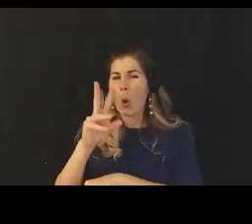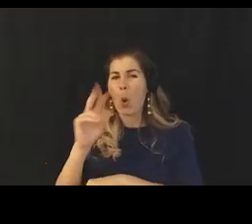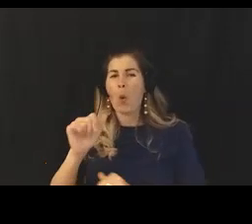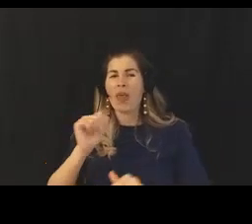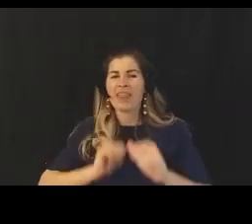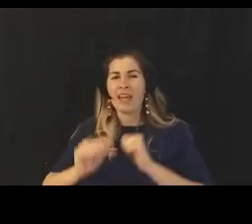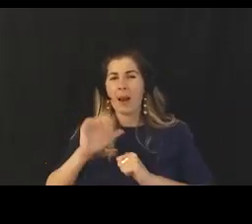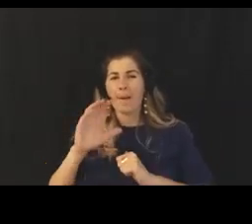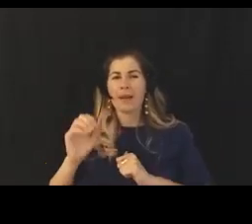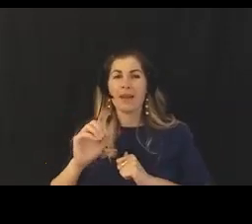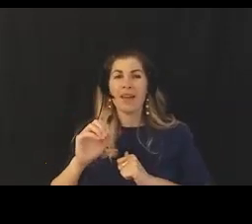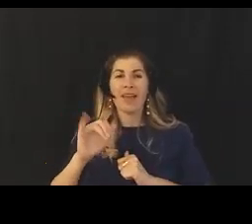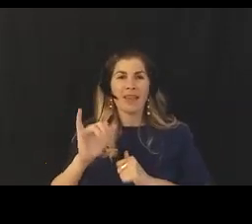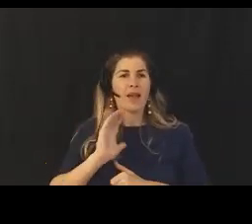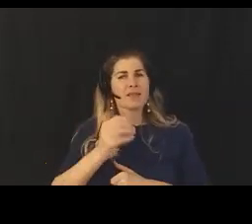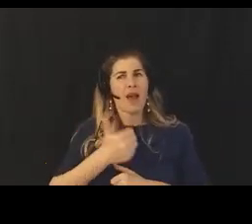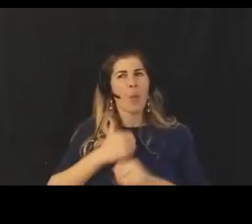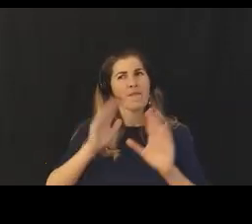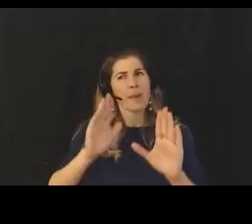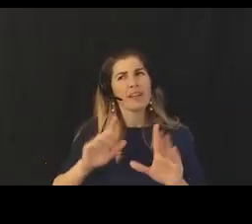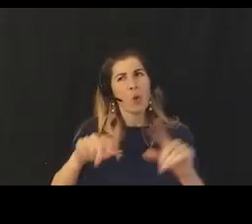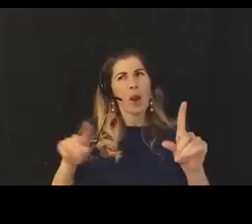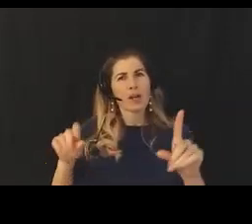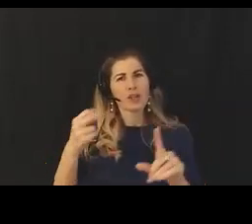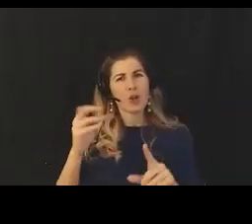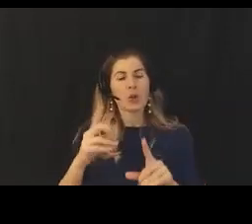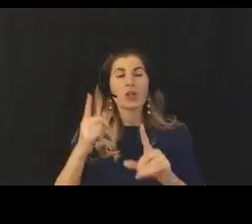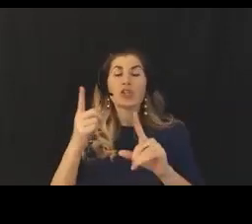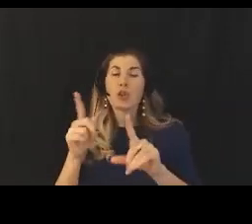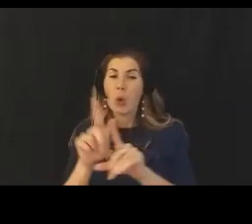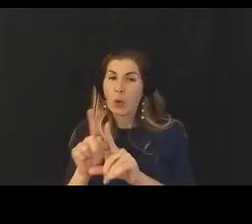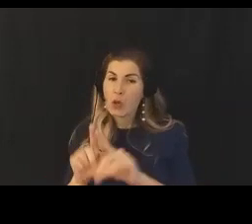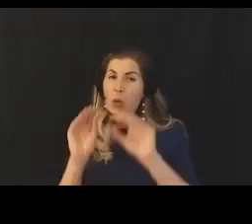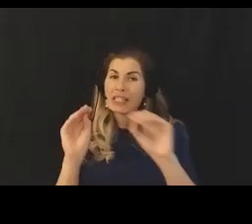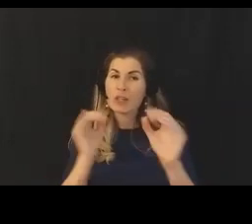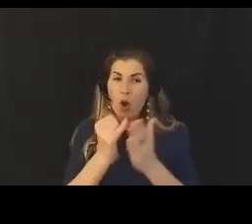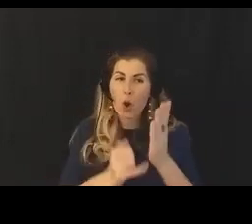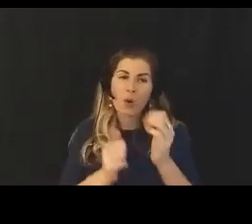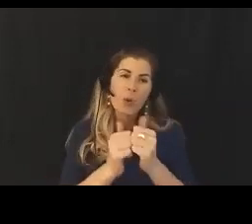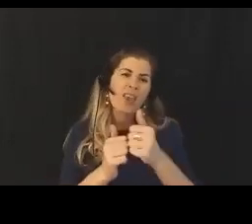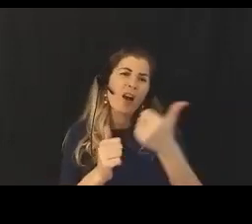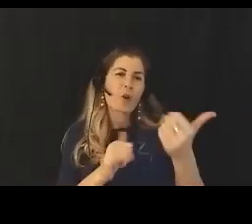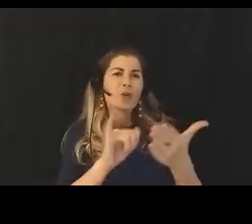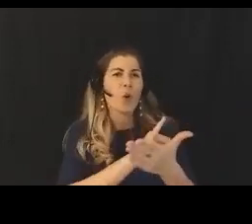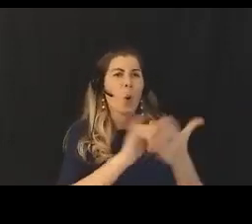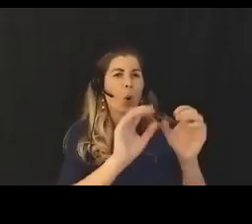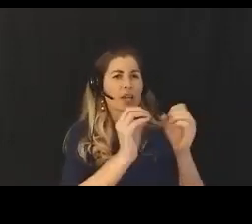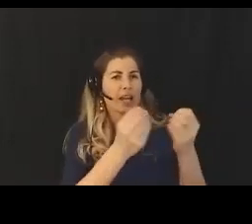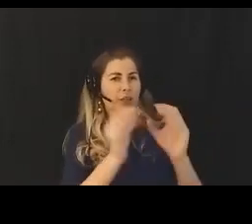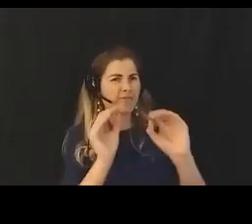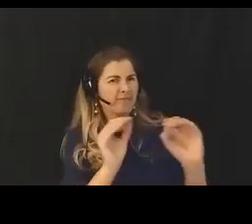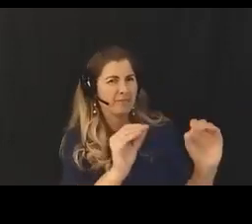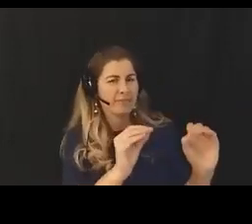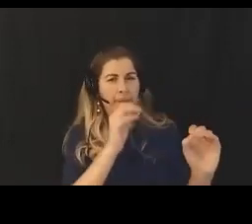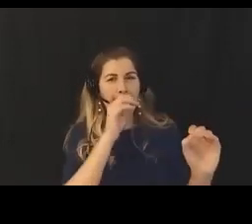Our Fabulous Variety Show. She works as a teaching artist with several New York City organizations, and though she usually is